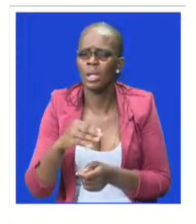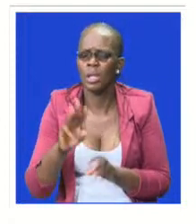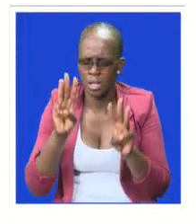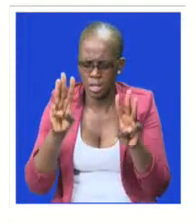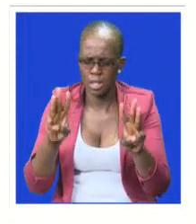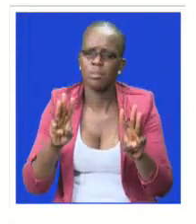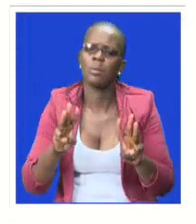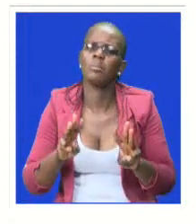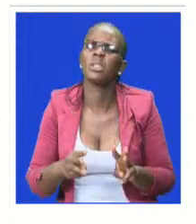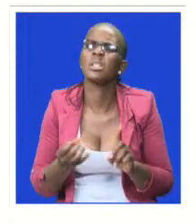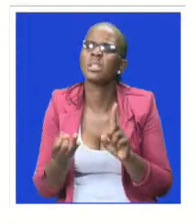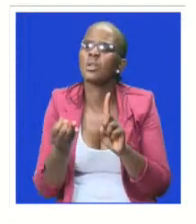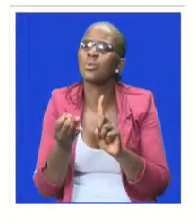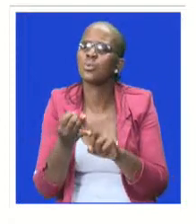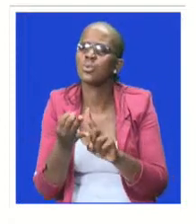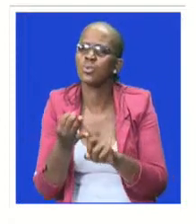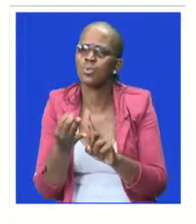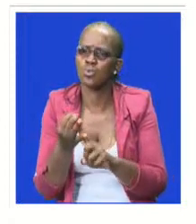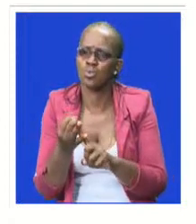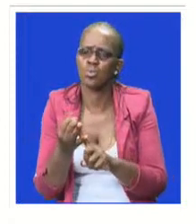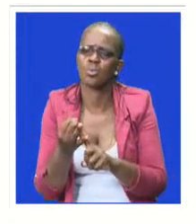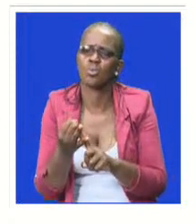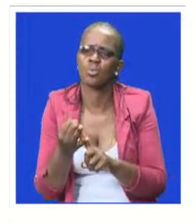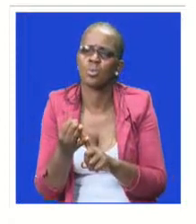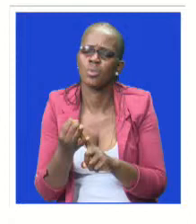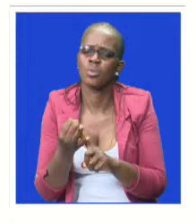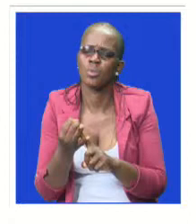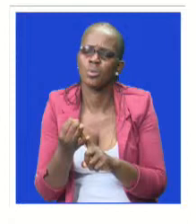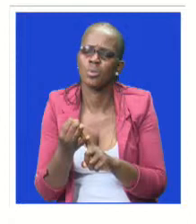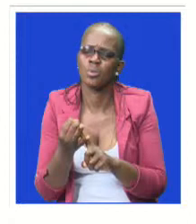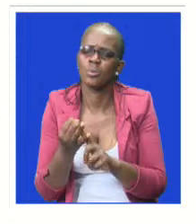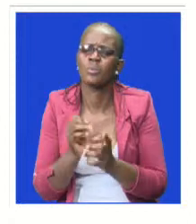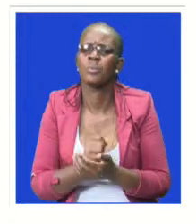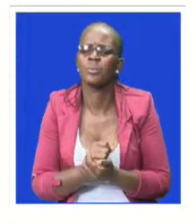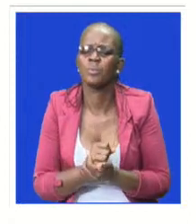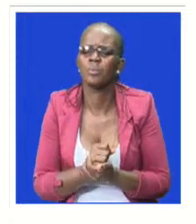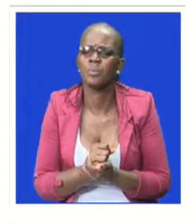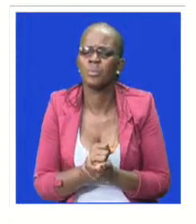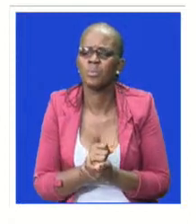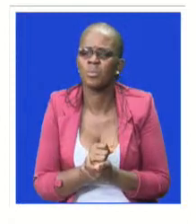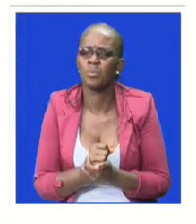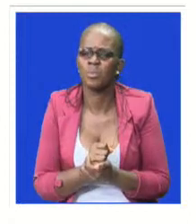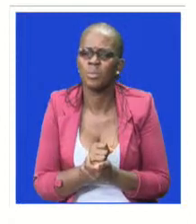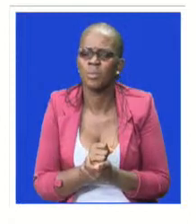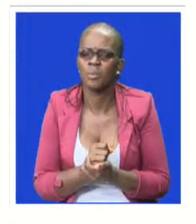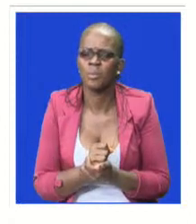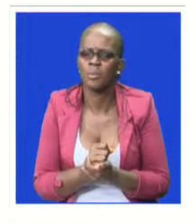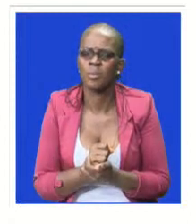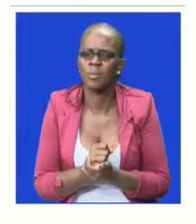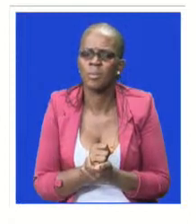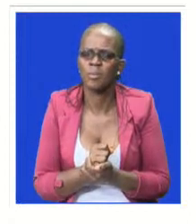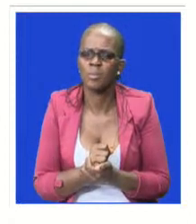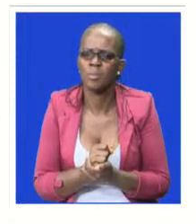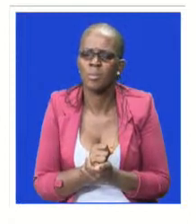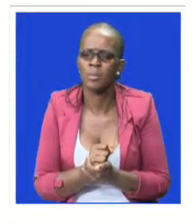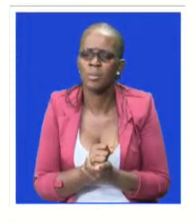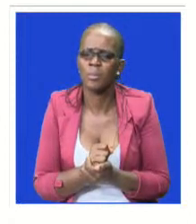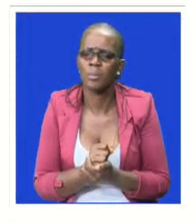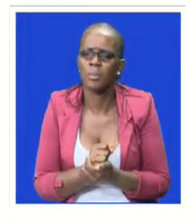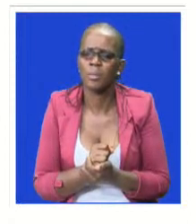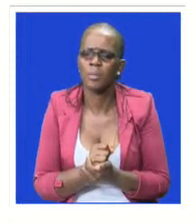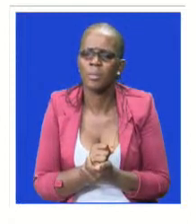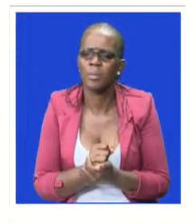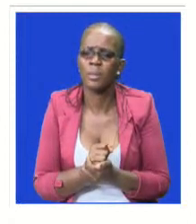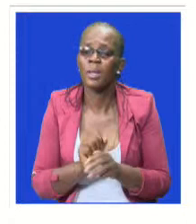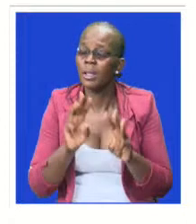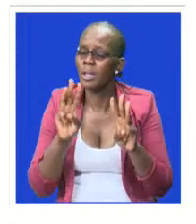Desert, Namibia and Botswana, these places or these countries are located